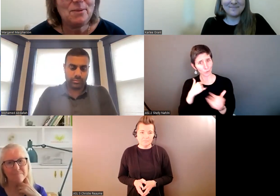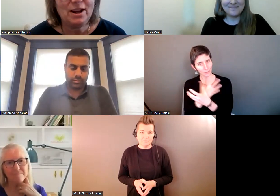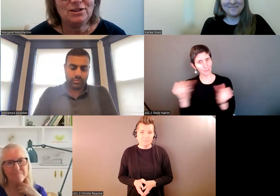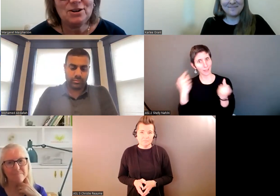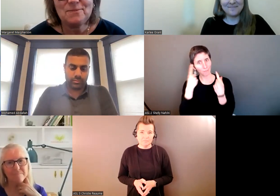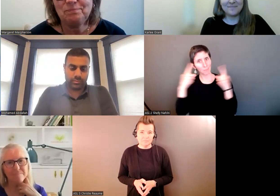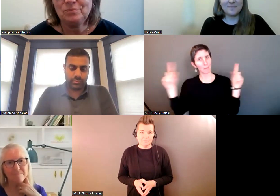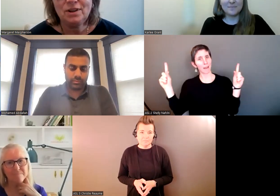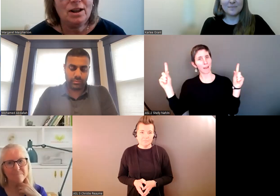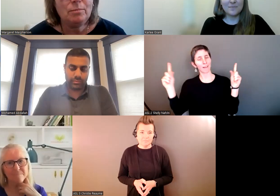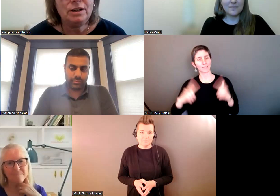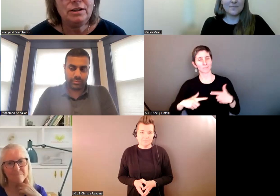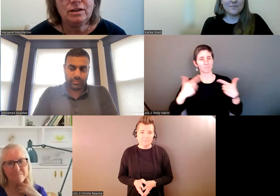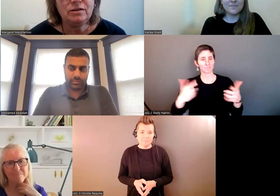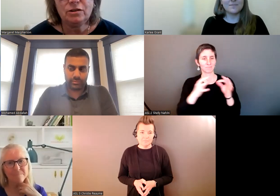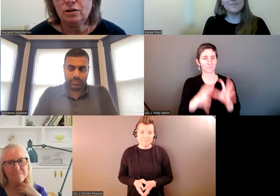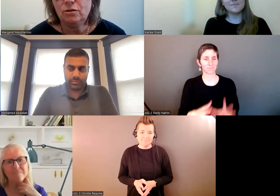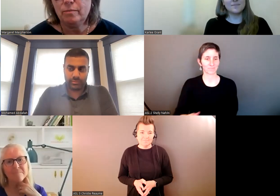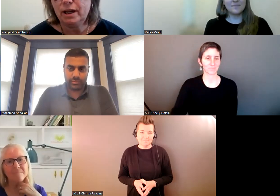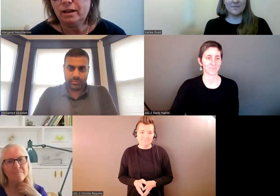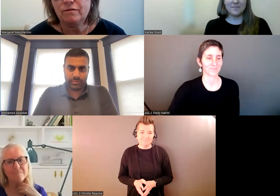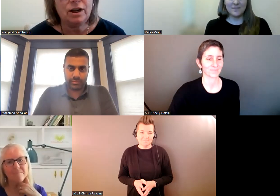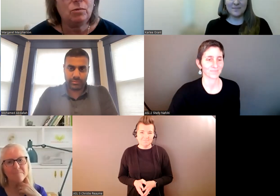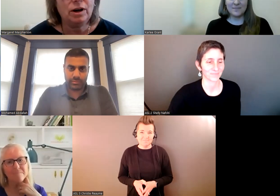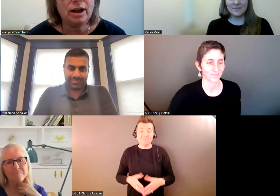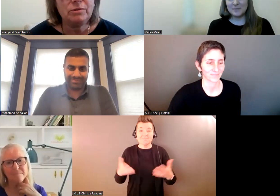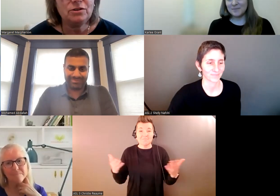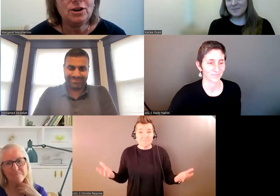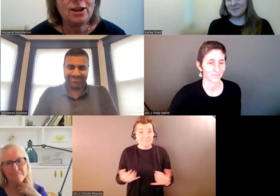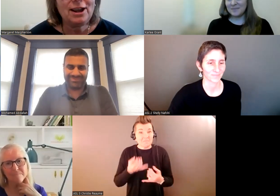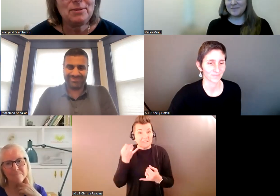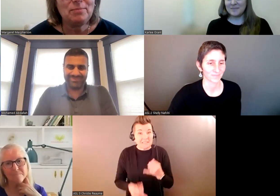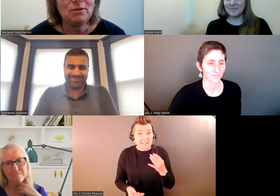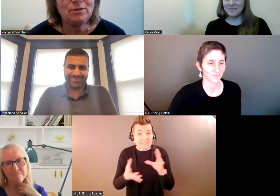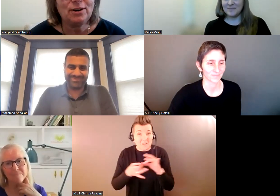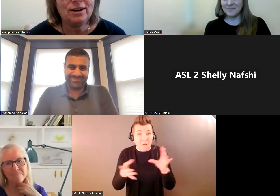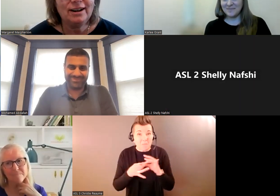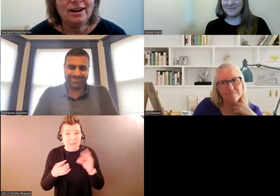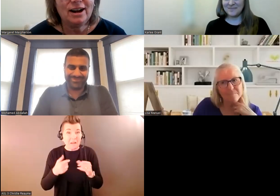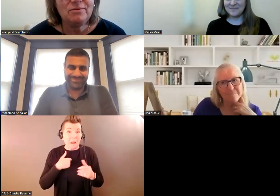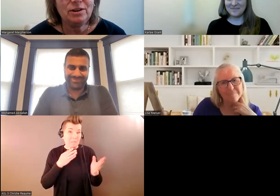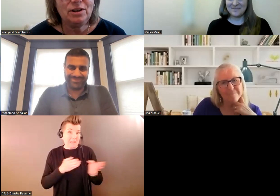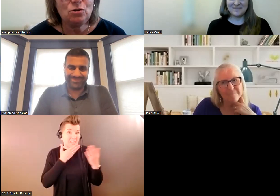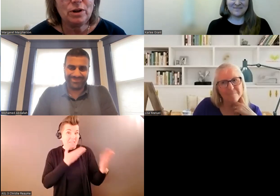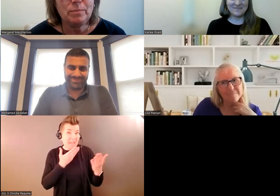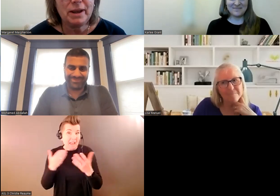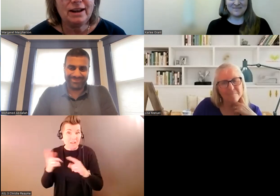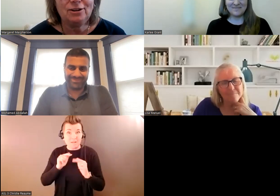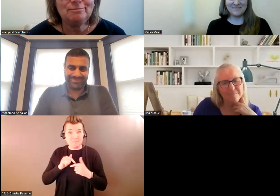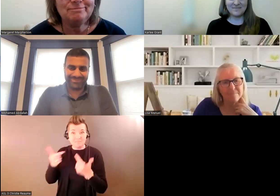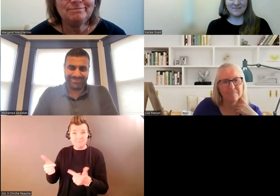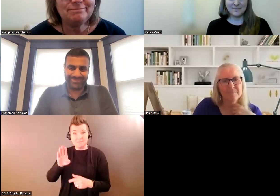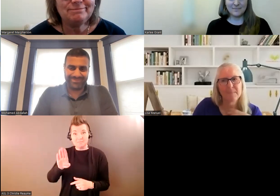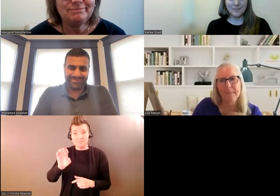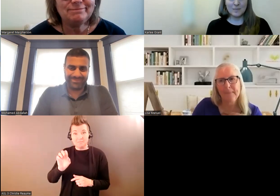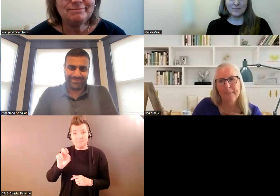Thank you so much. Benedict, it's actually you that might get the final word. I was just going to thank people for, I've really enjoyed the